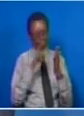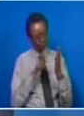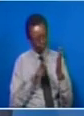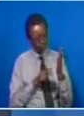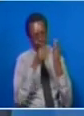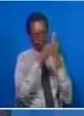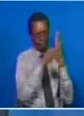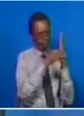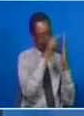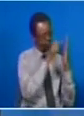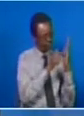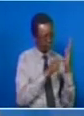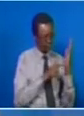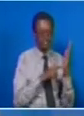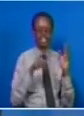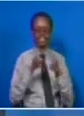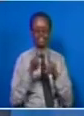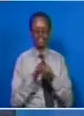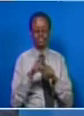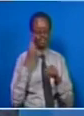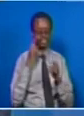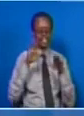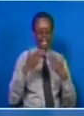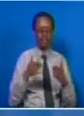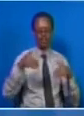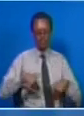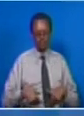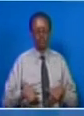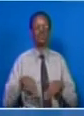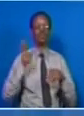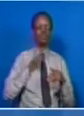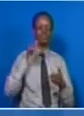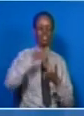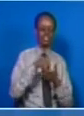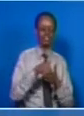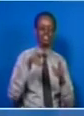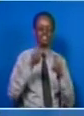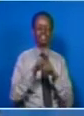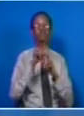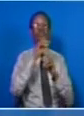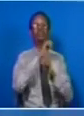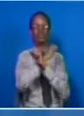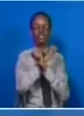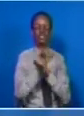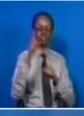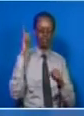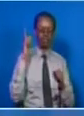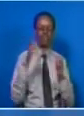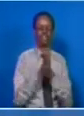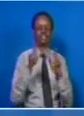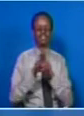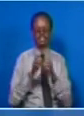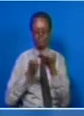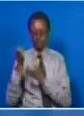theft of public money, women and youth taking over government, protecting the constitution, rule of law, and placing Kenya into its competitive global agenda,